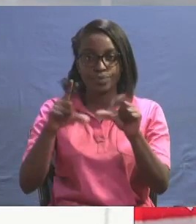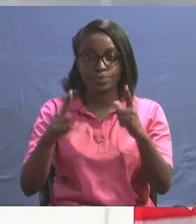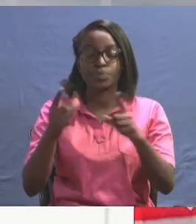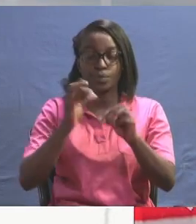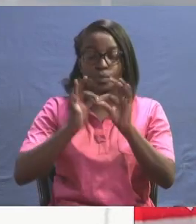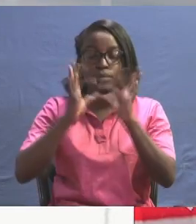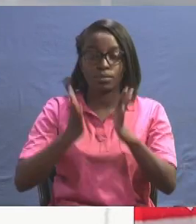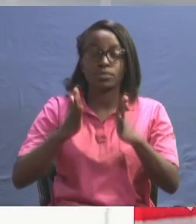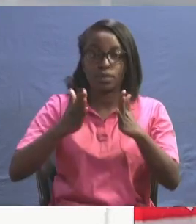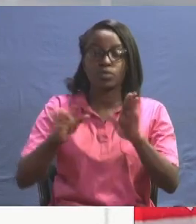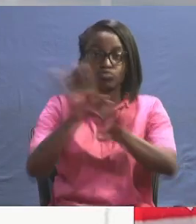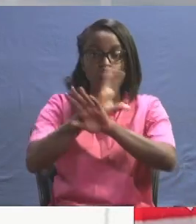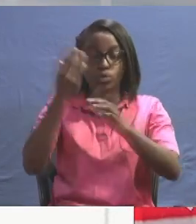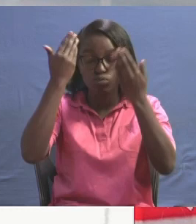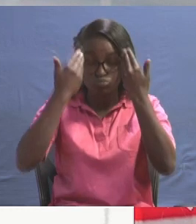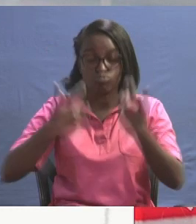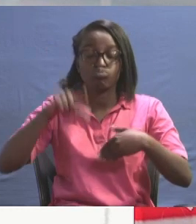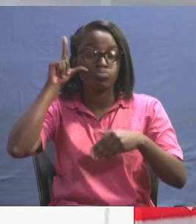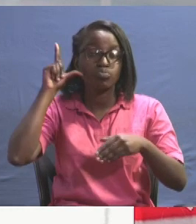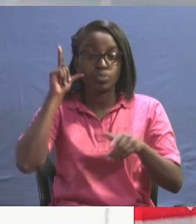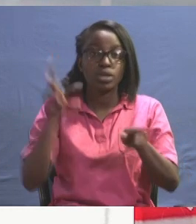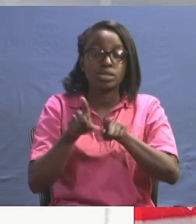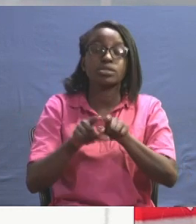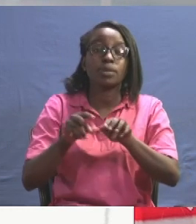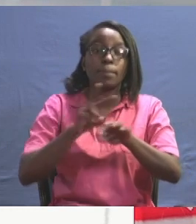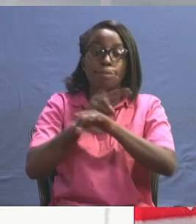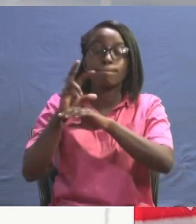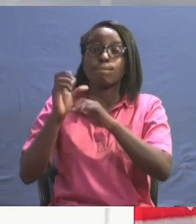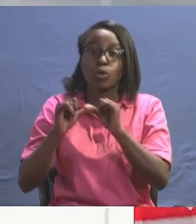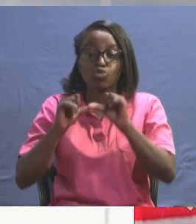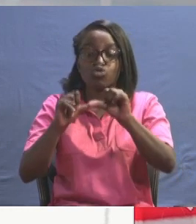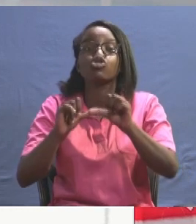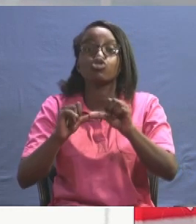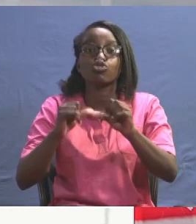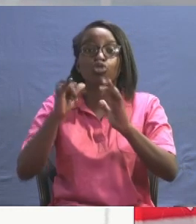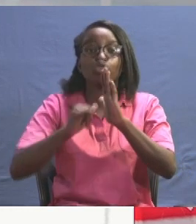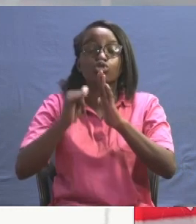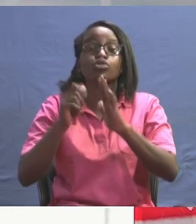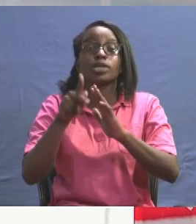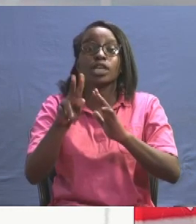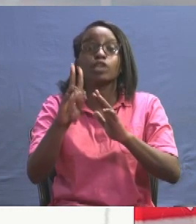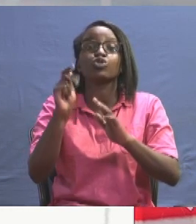is Lucy Kiarie. You can continue watching or streaming this bulletin on YouTube at